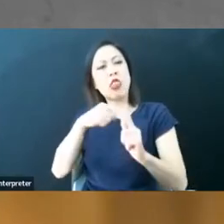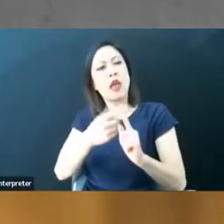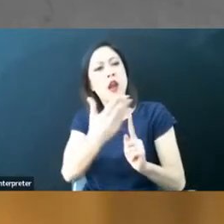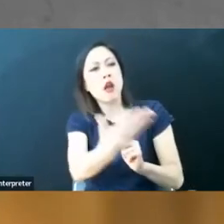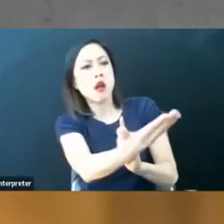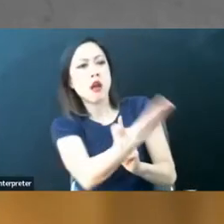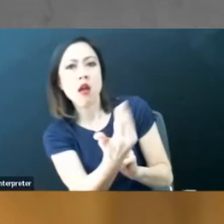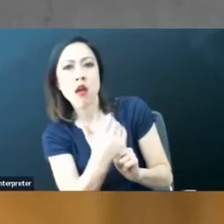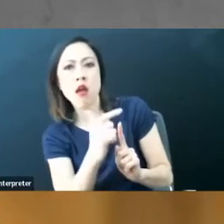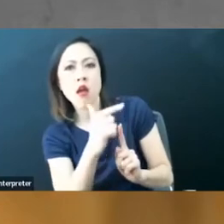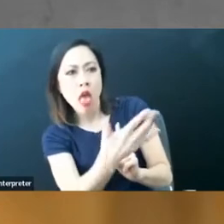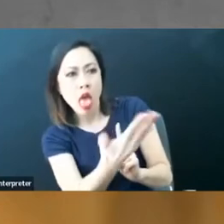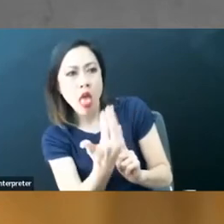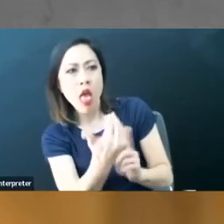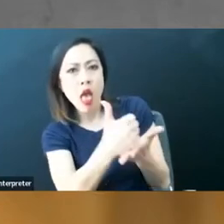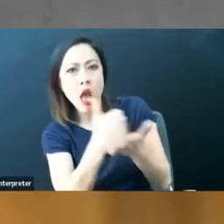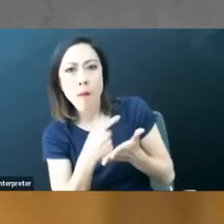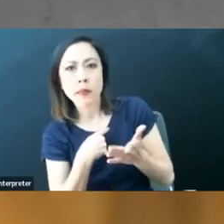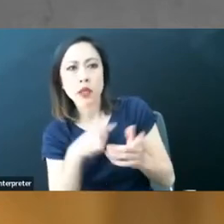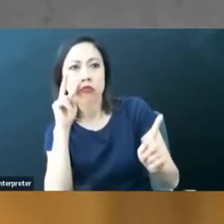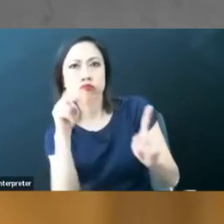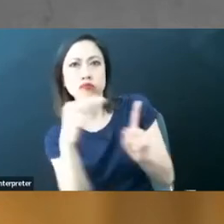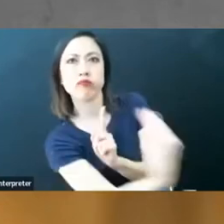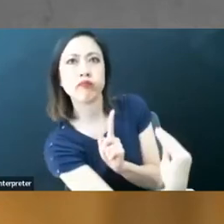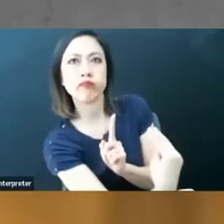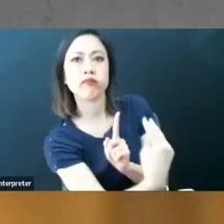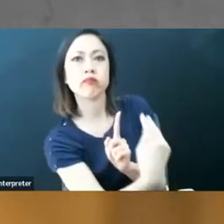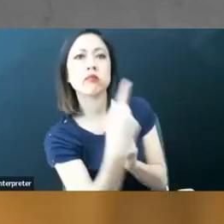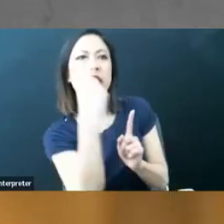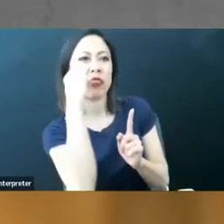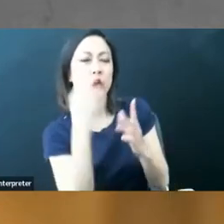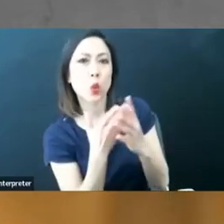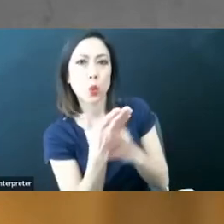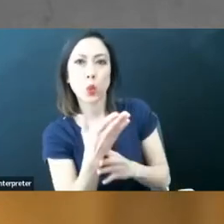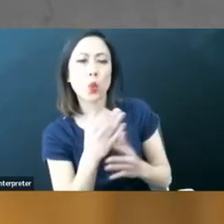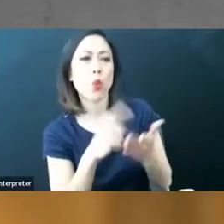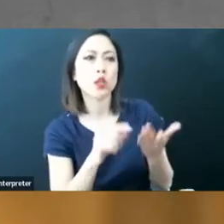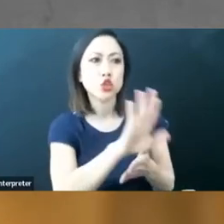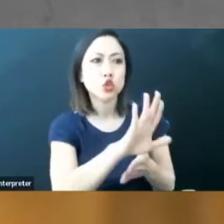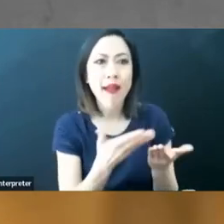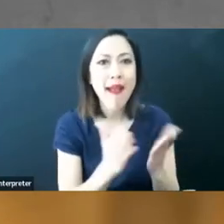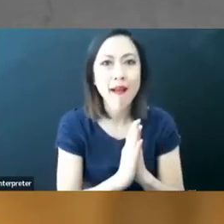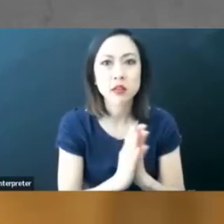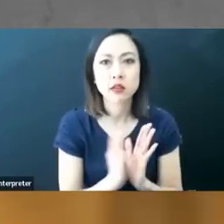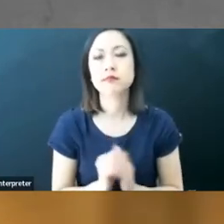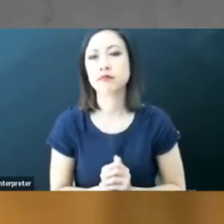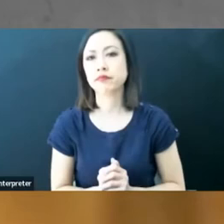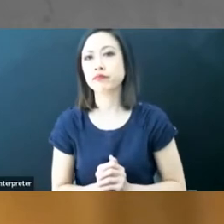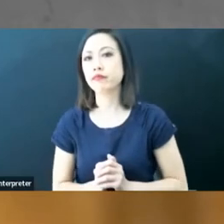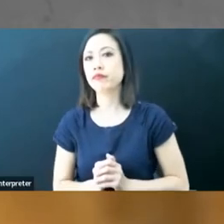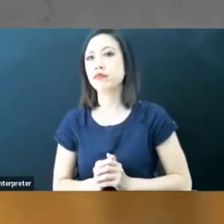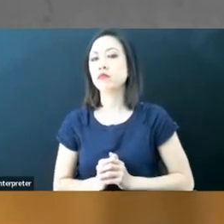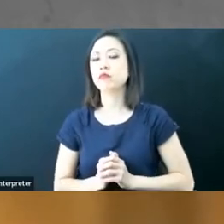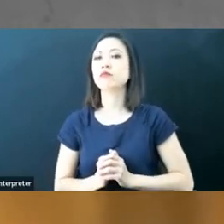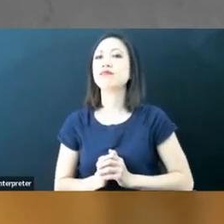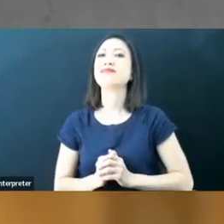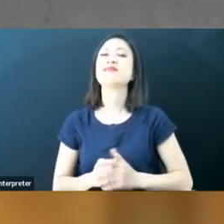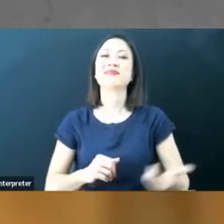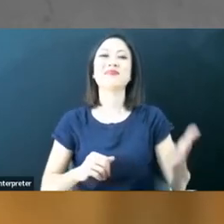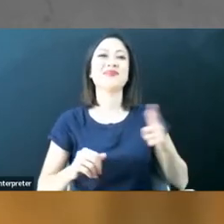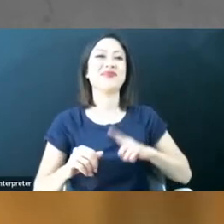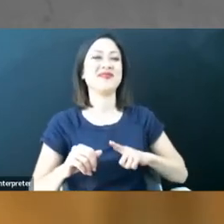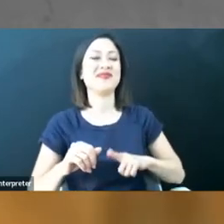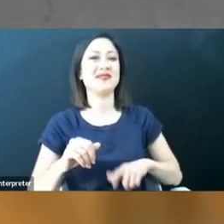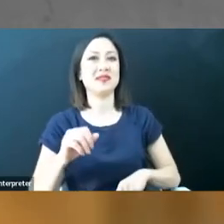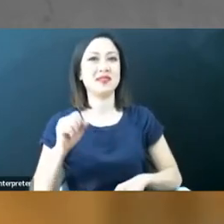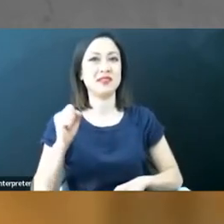the ask or resistance from the recipient. I'd like to go back and still keep us a